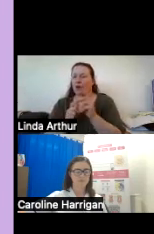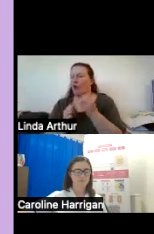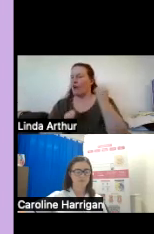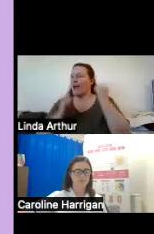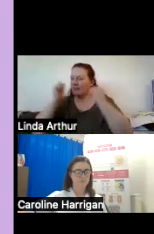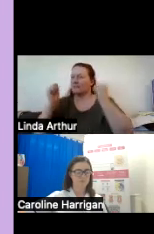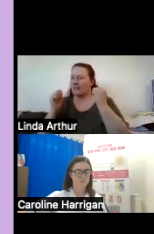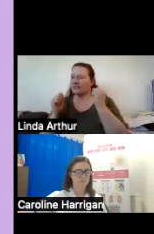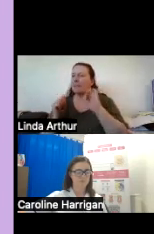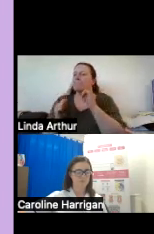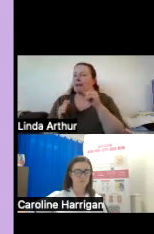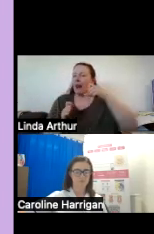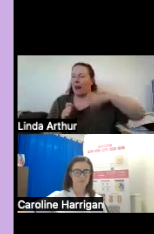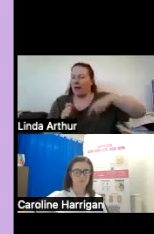exercising.